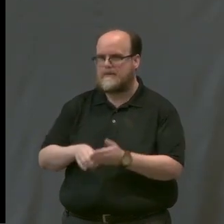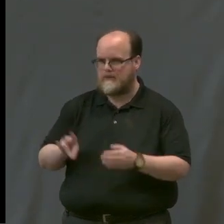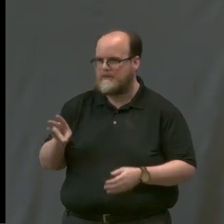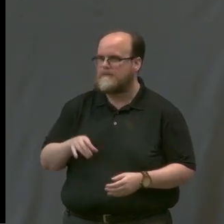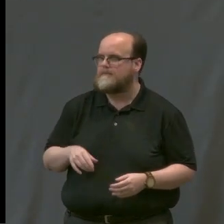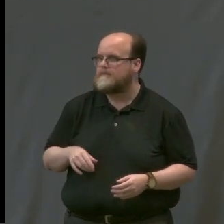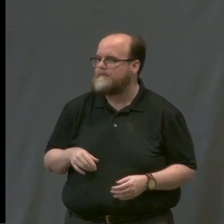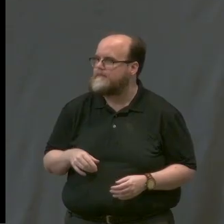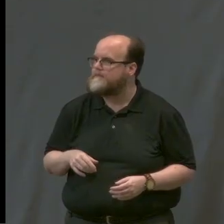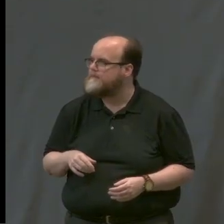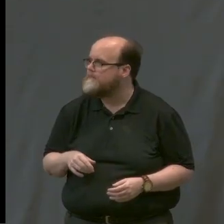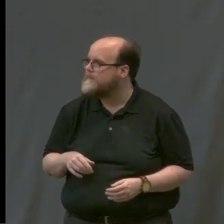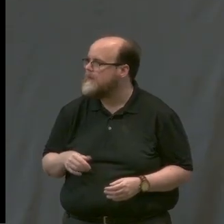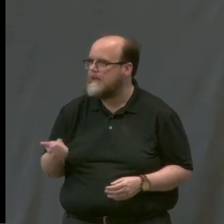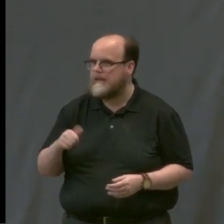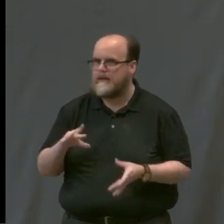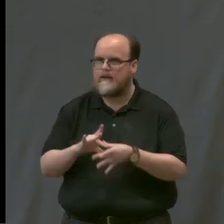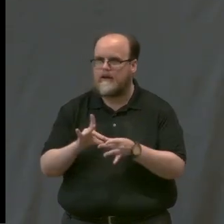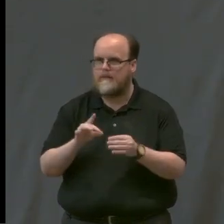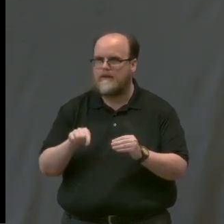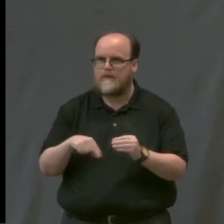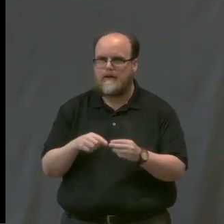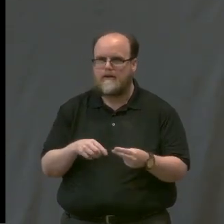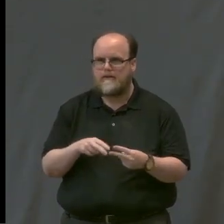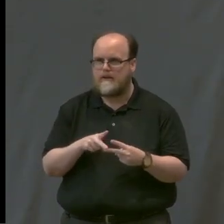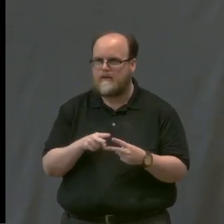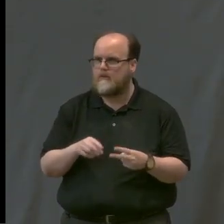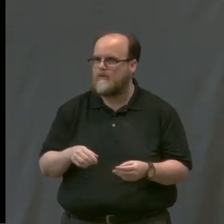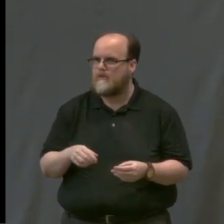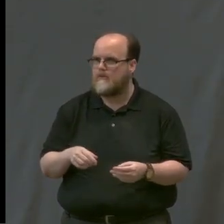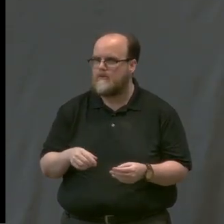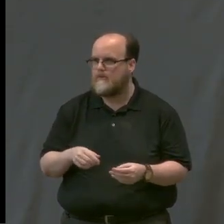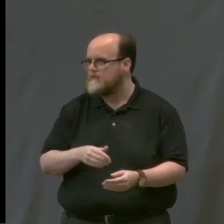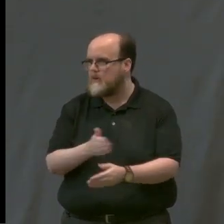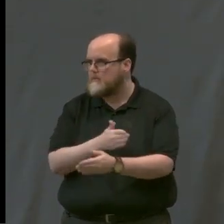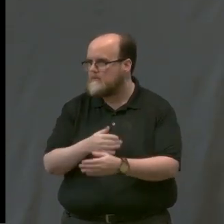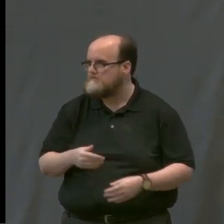those saints. Any comment on either one of those songs?